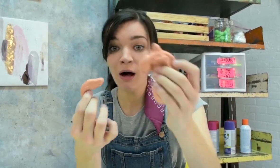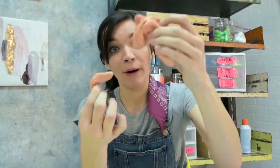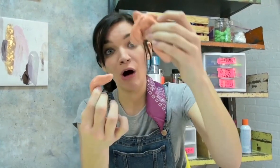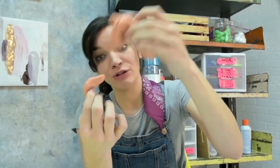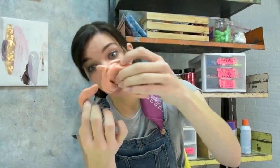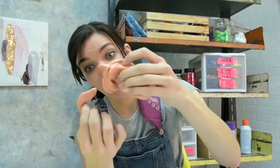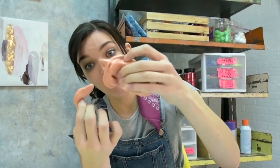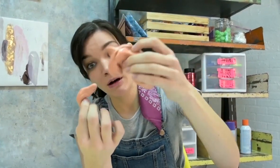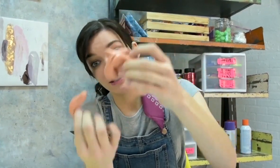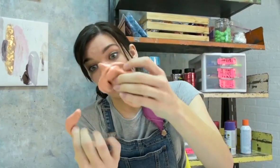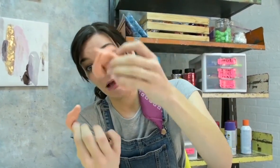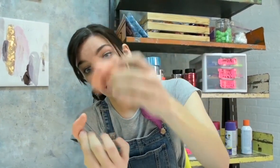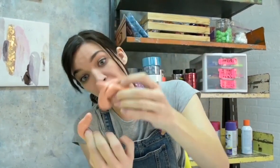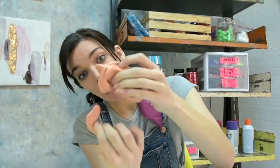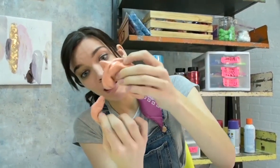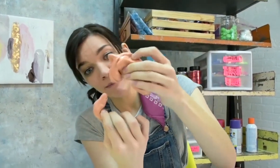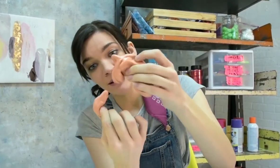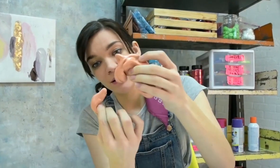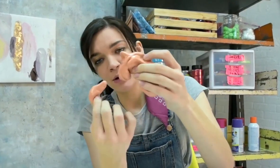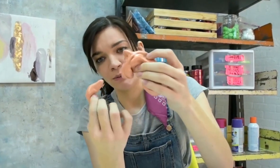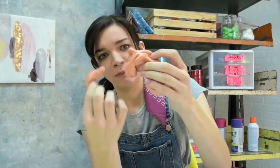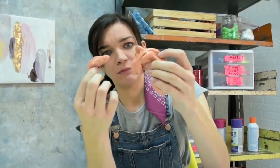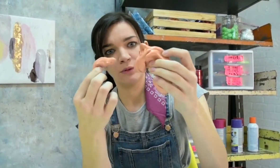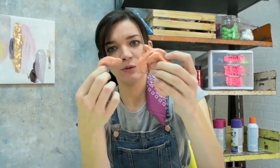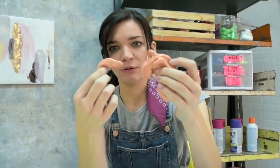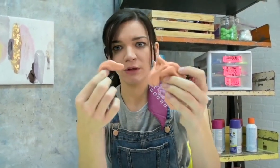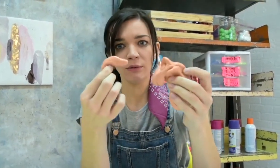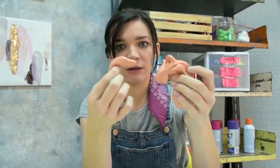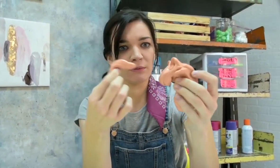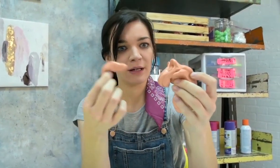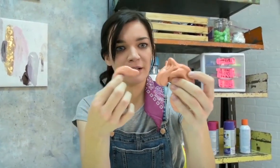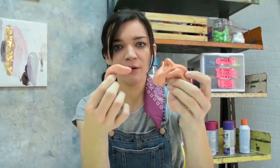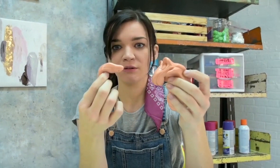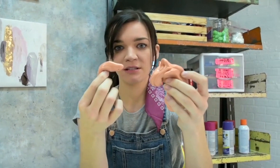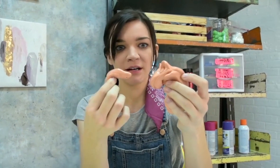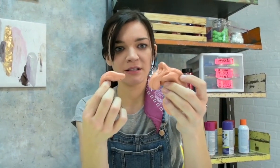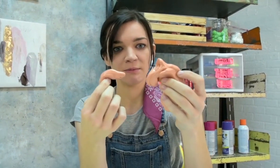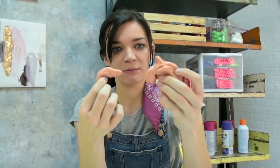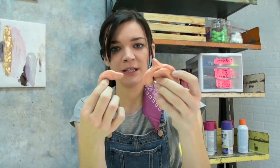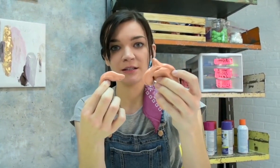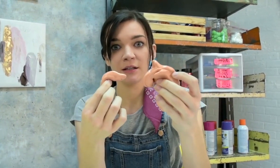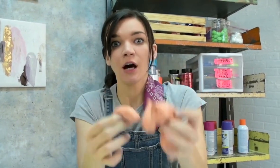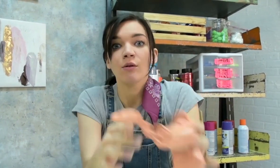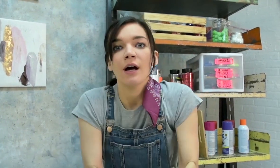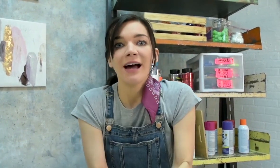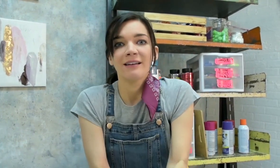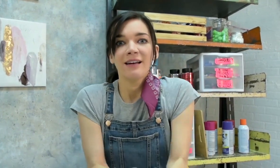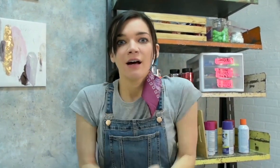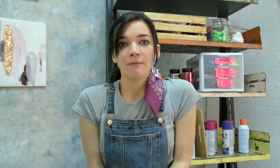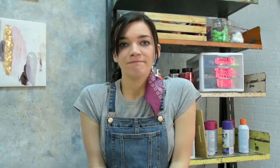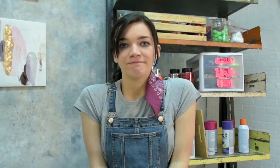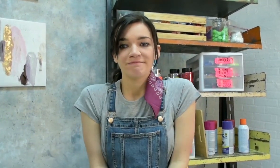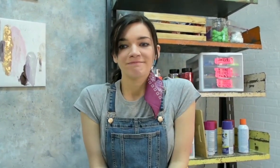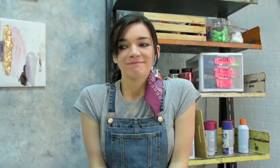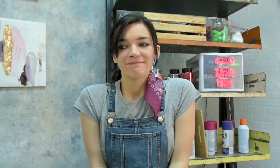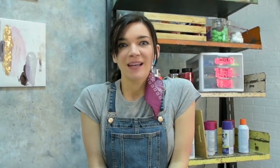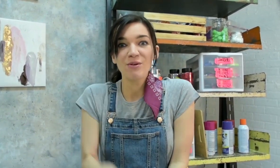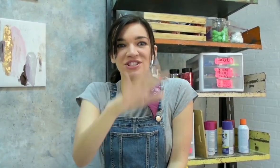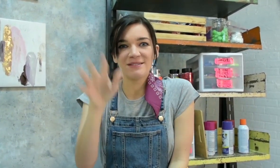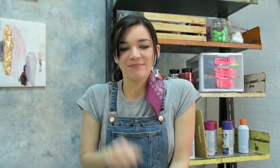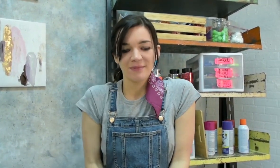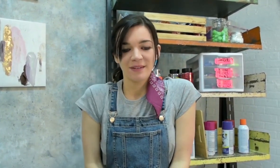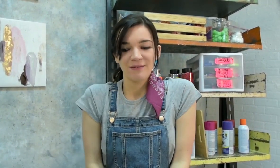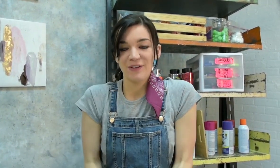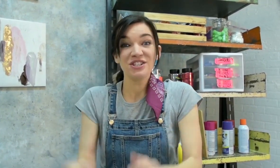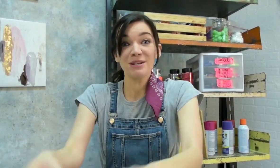Hola, bonjour, salam. Oh, no. I know you're excited, but please. Oh, hi. I